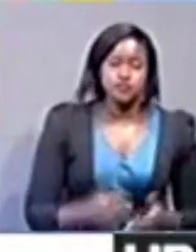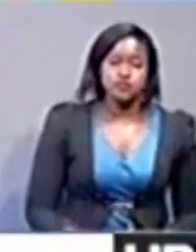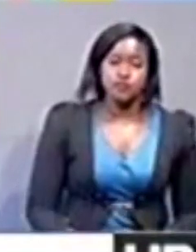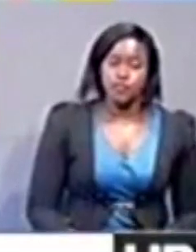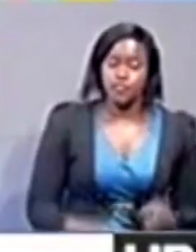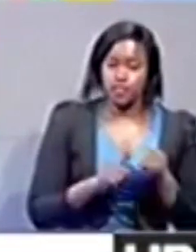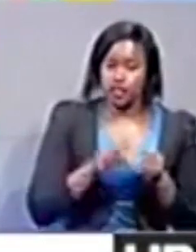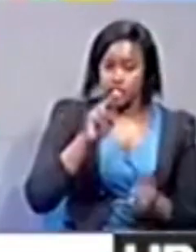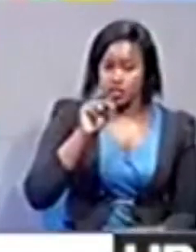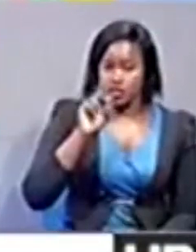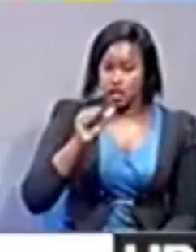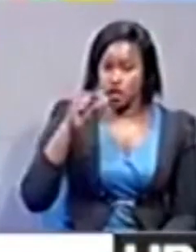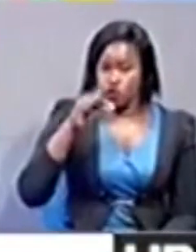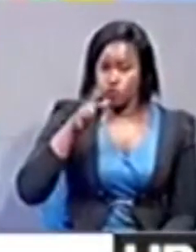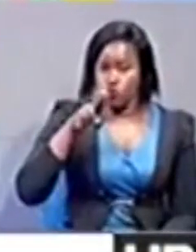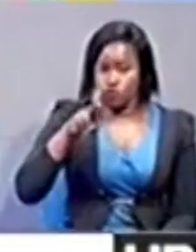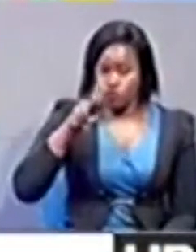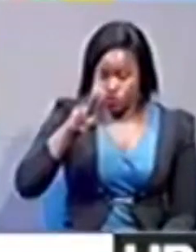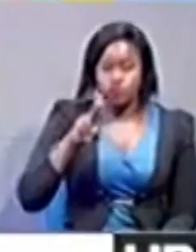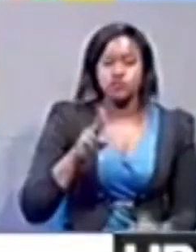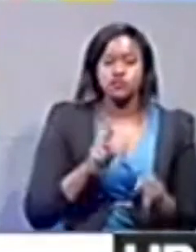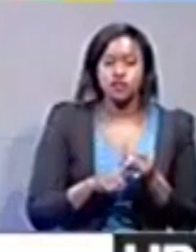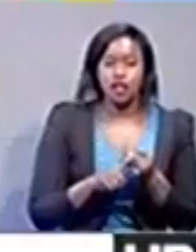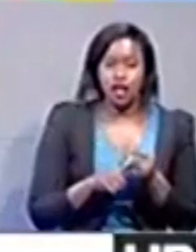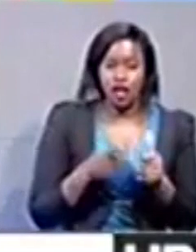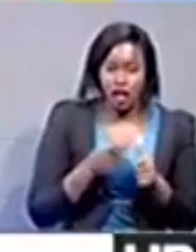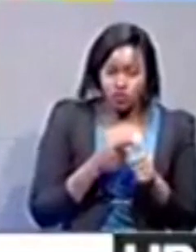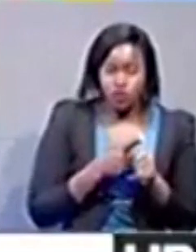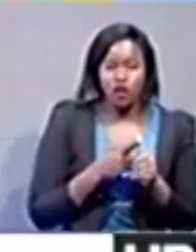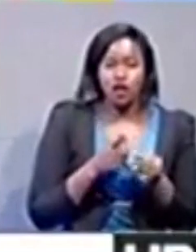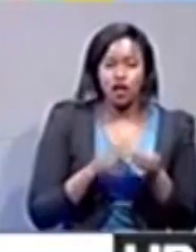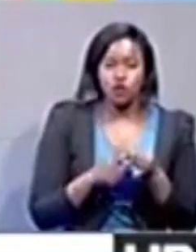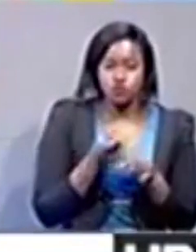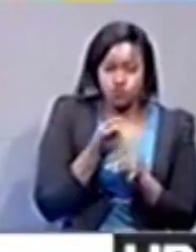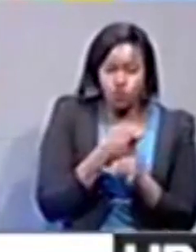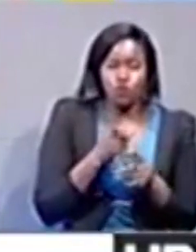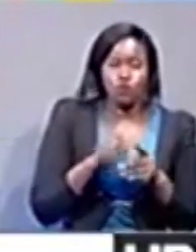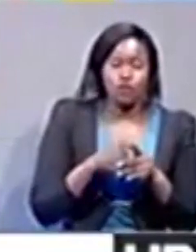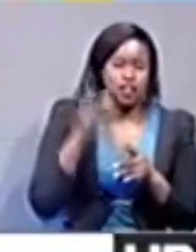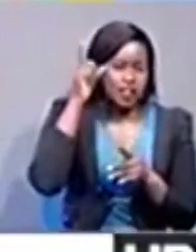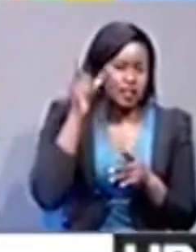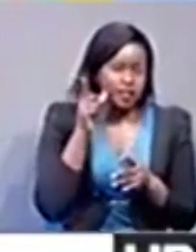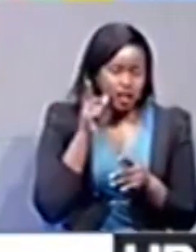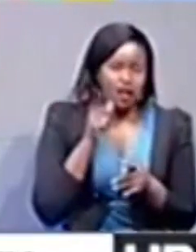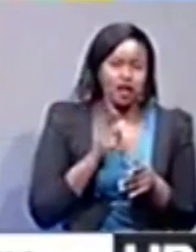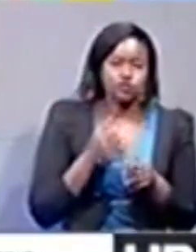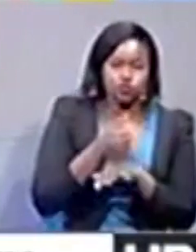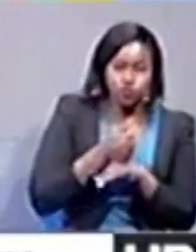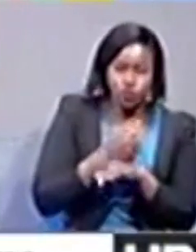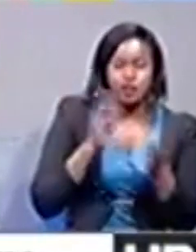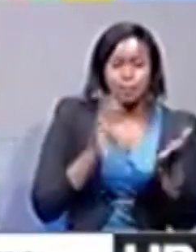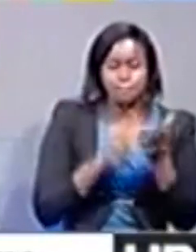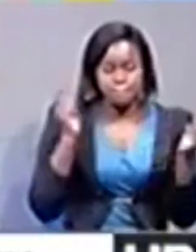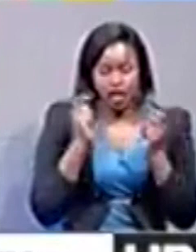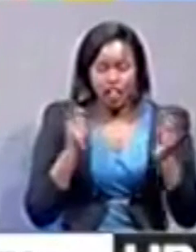Naguru, Arua, Gulu, Lira, Soroti, Moroto, Mbare, Jinja, Entebbe,